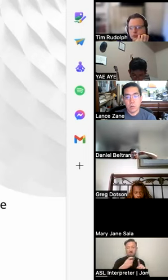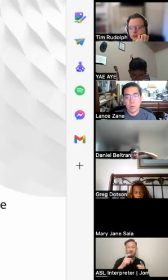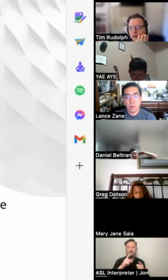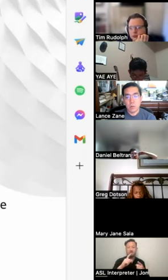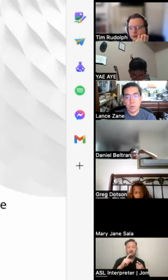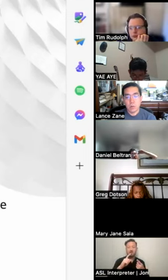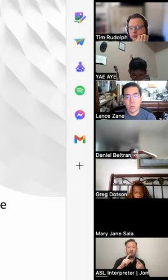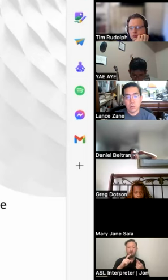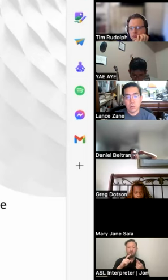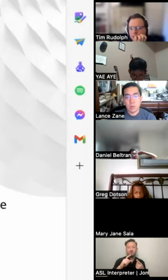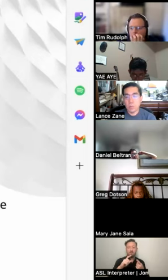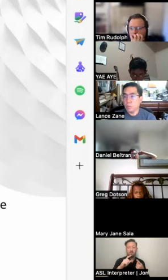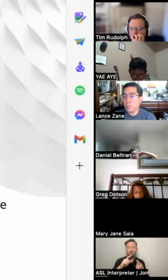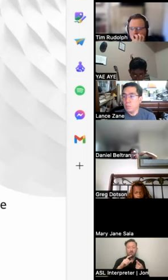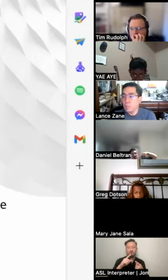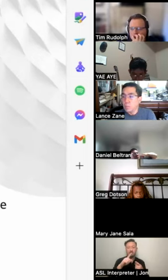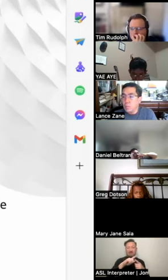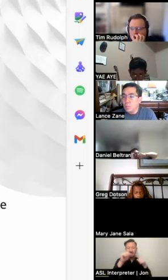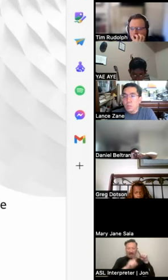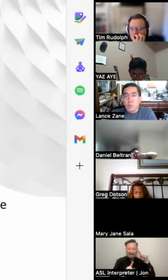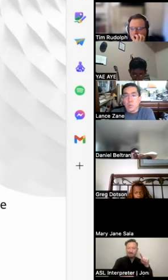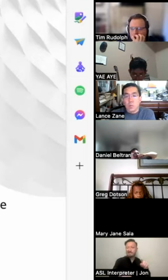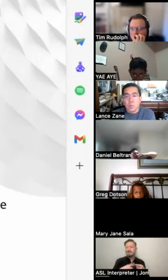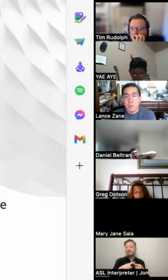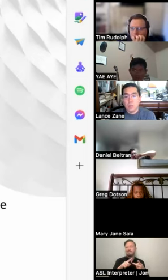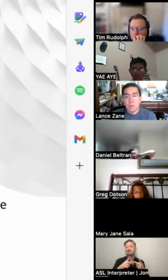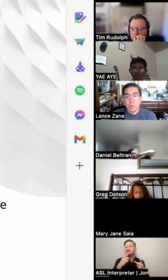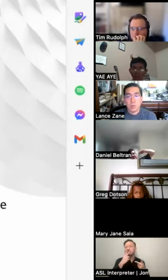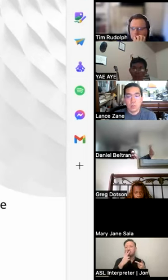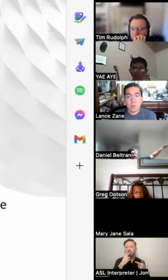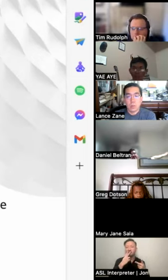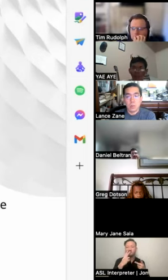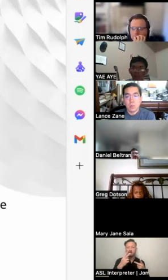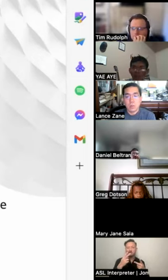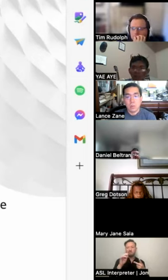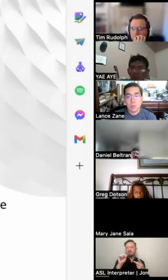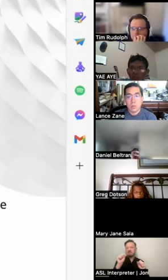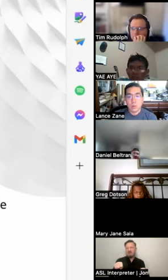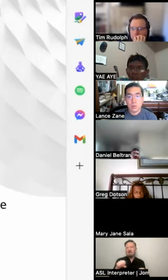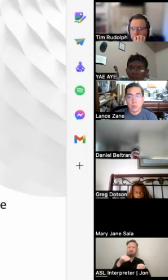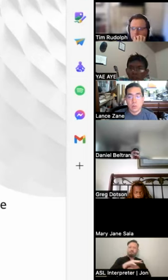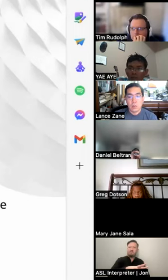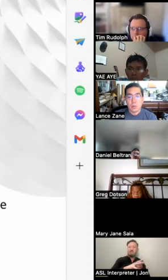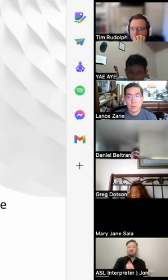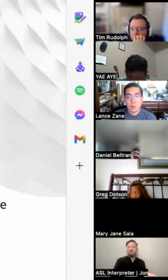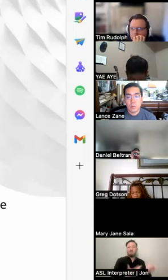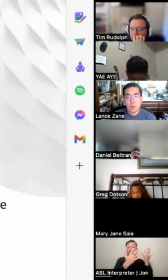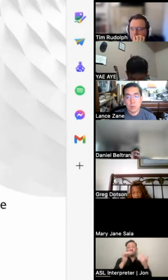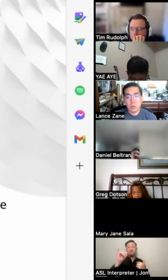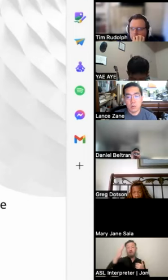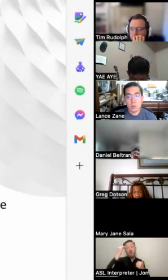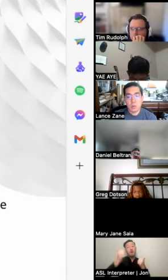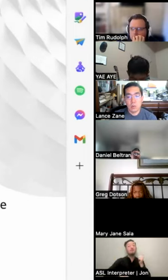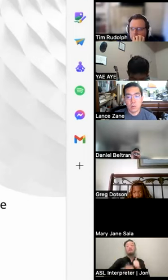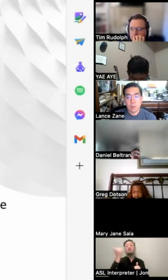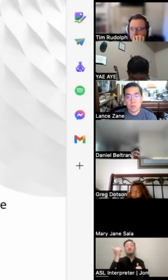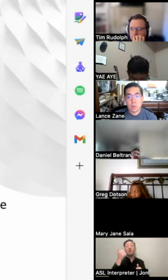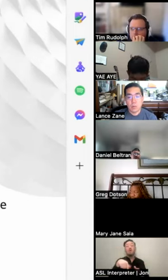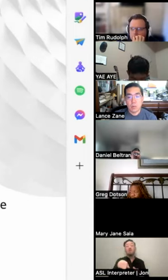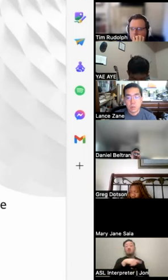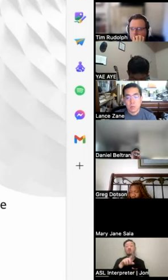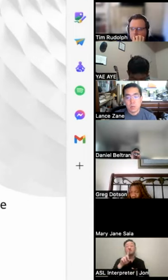can be from things like even cigarettes. And that's why most data centers will tell you that they are non-smoking